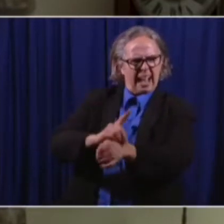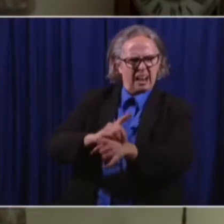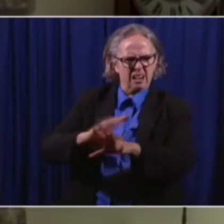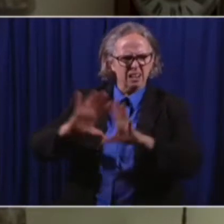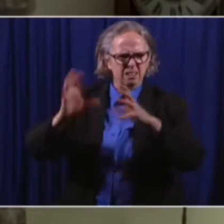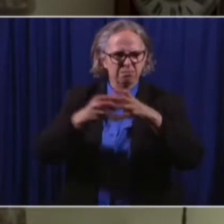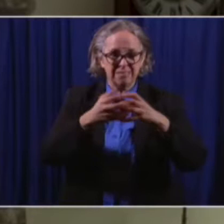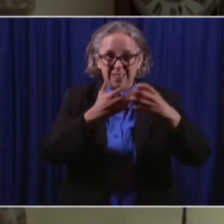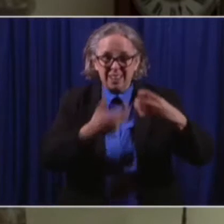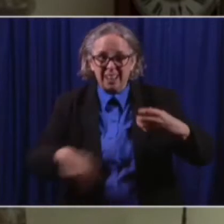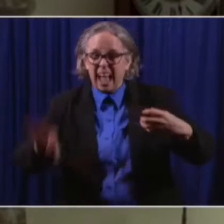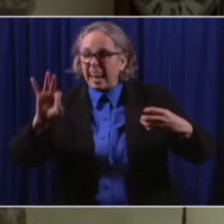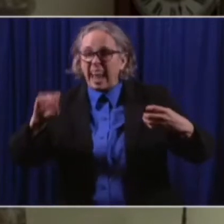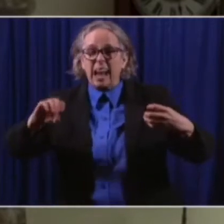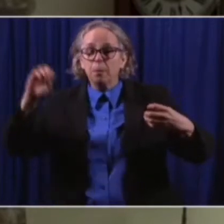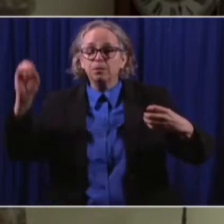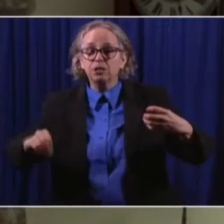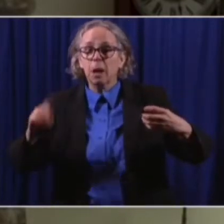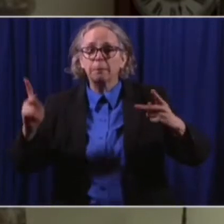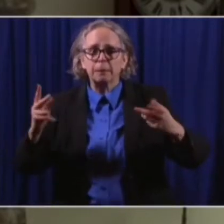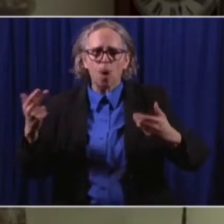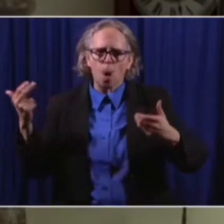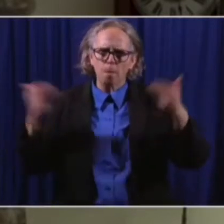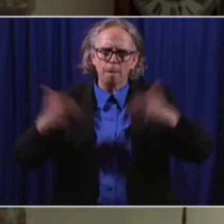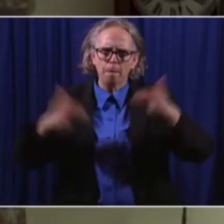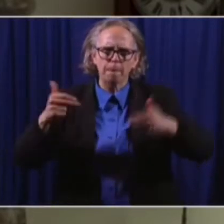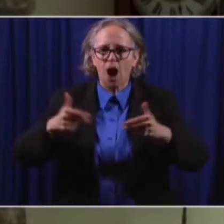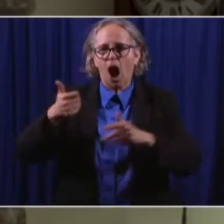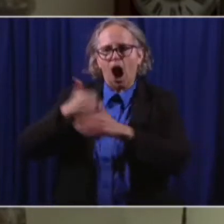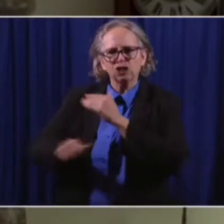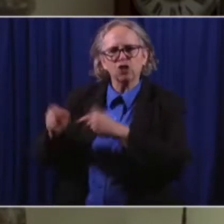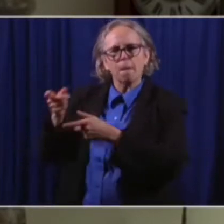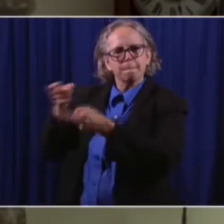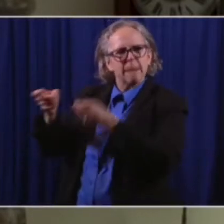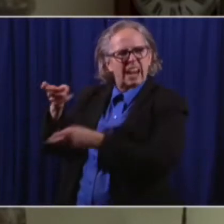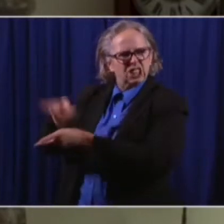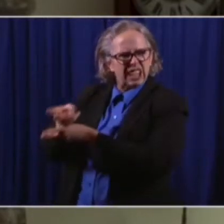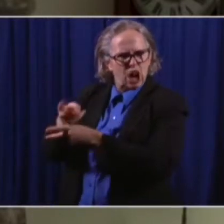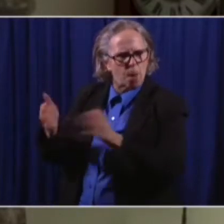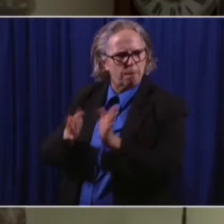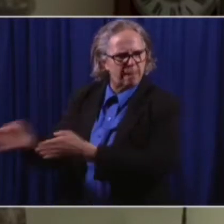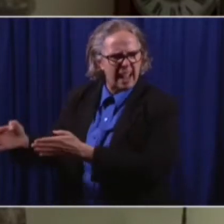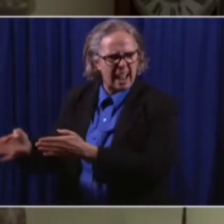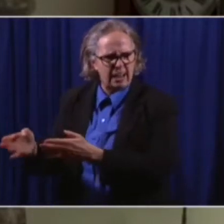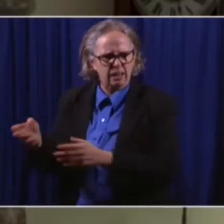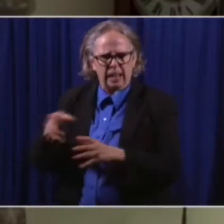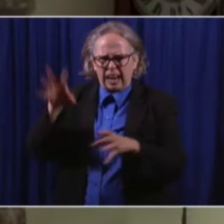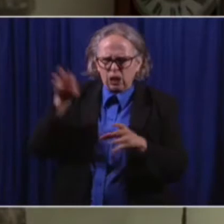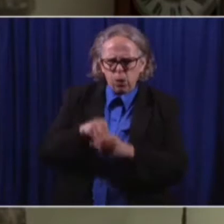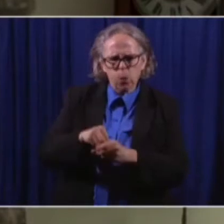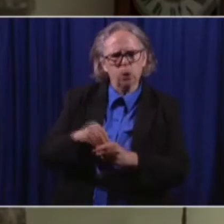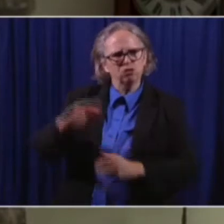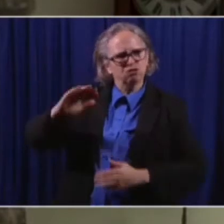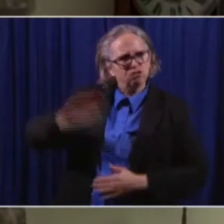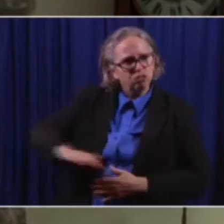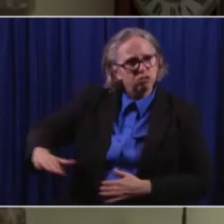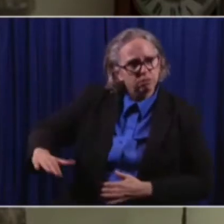plan, including nearly every child enrolled in Medicaid in the state of Ohio. That's